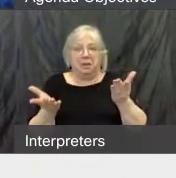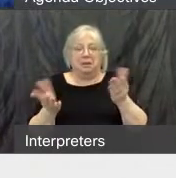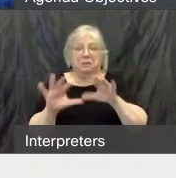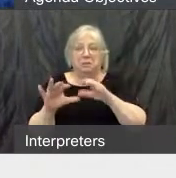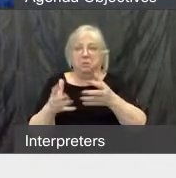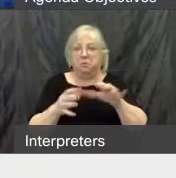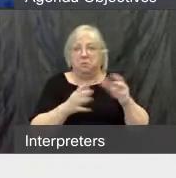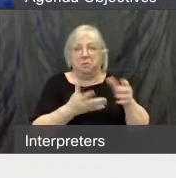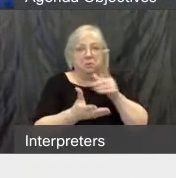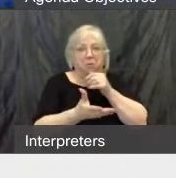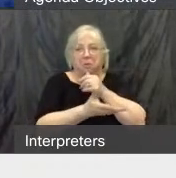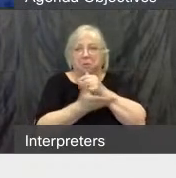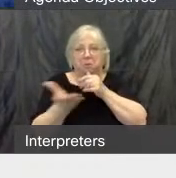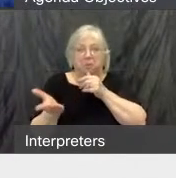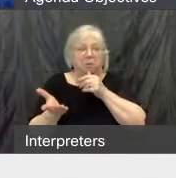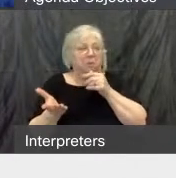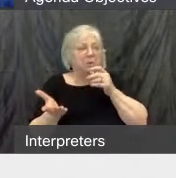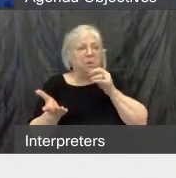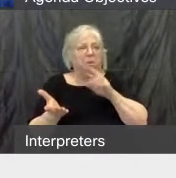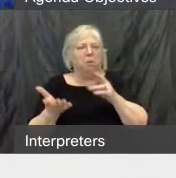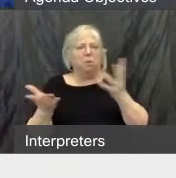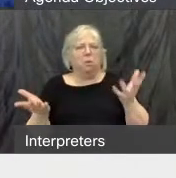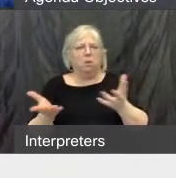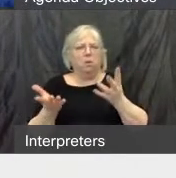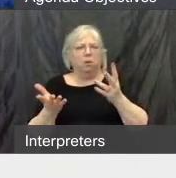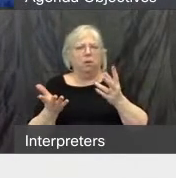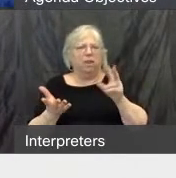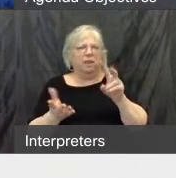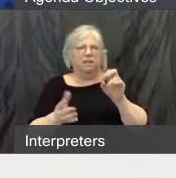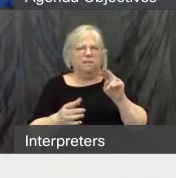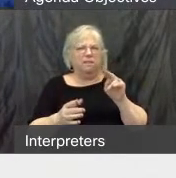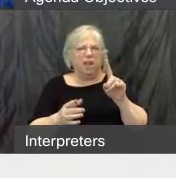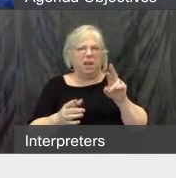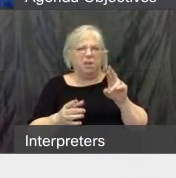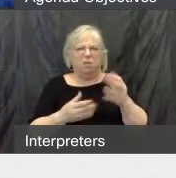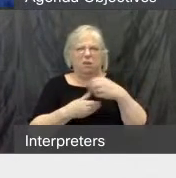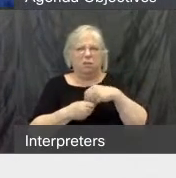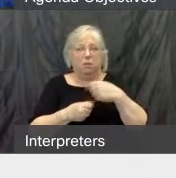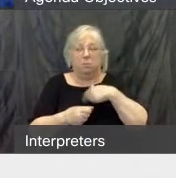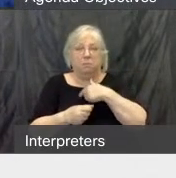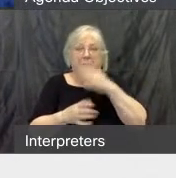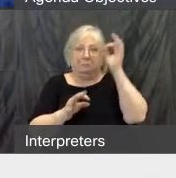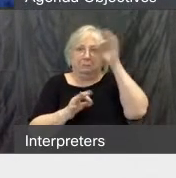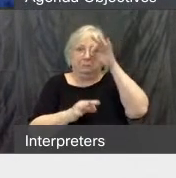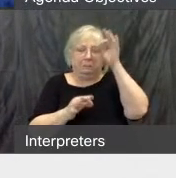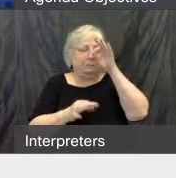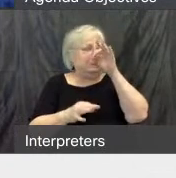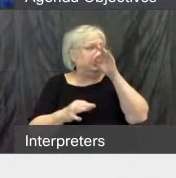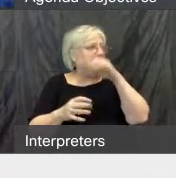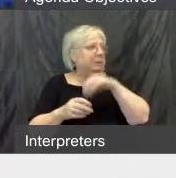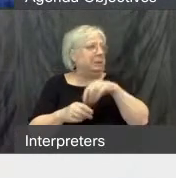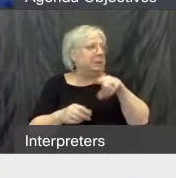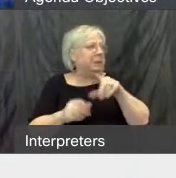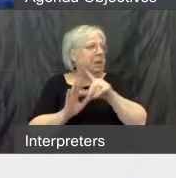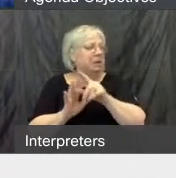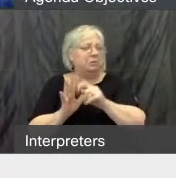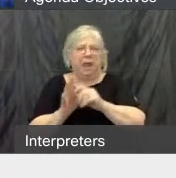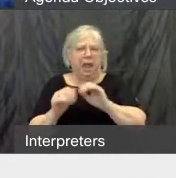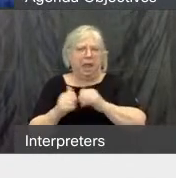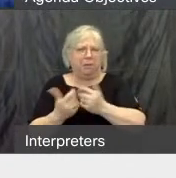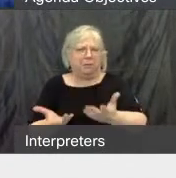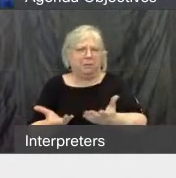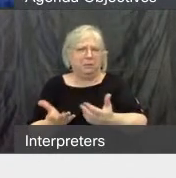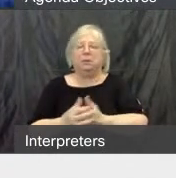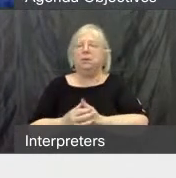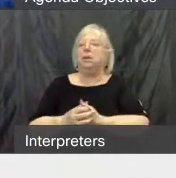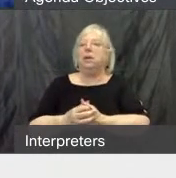entities are, or what vendors are included in these contracts?